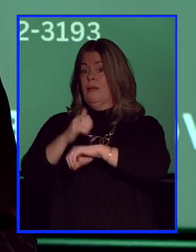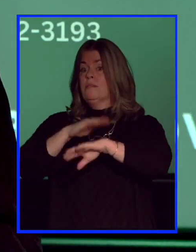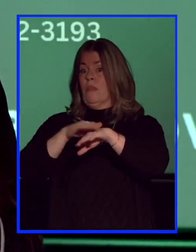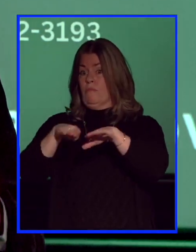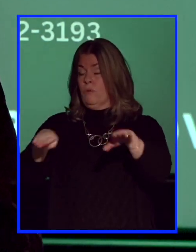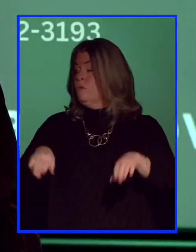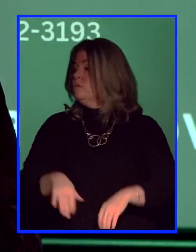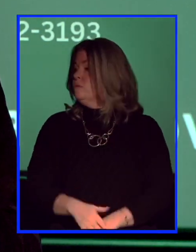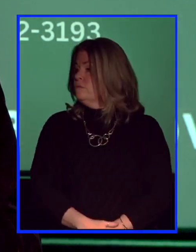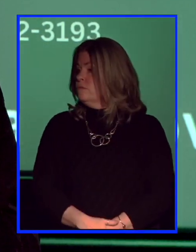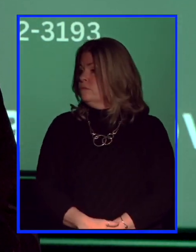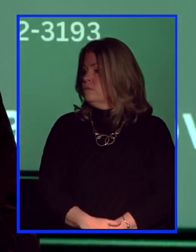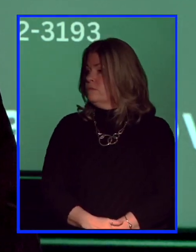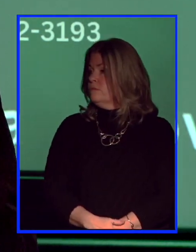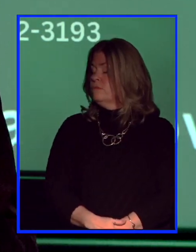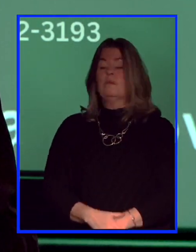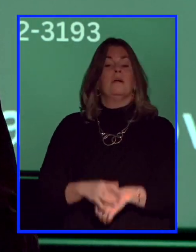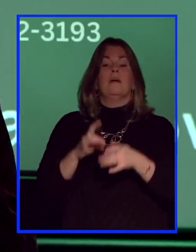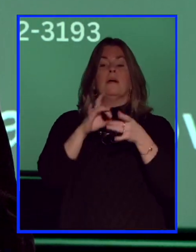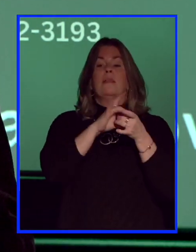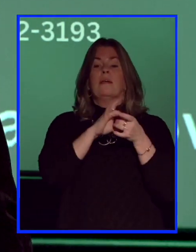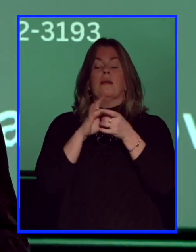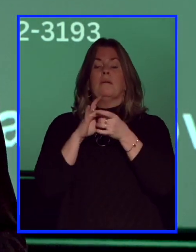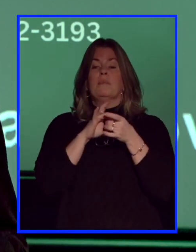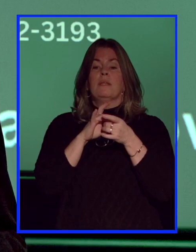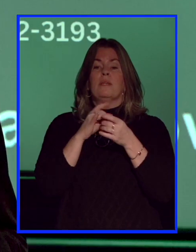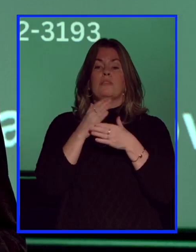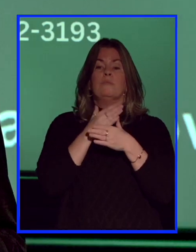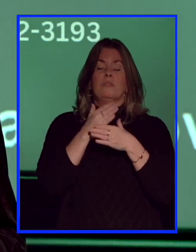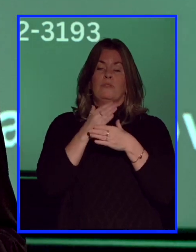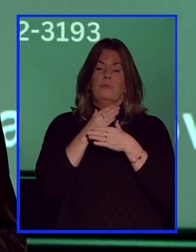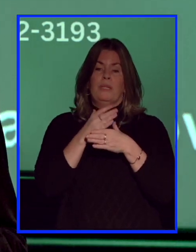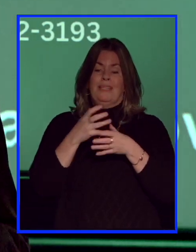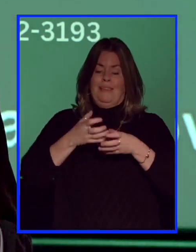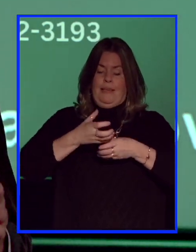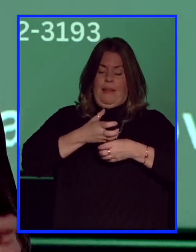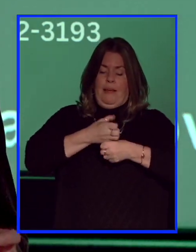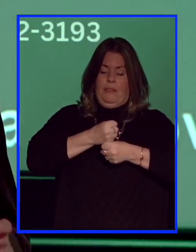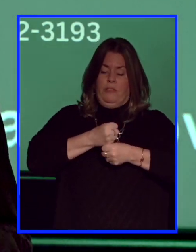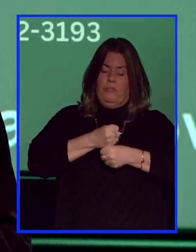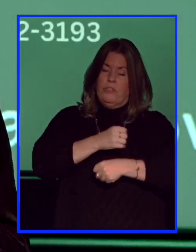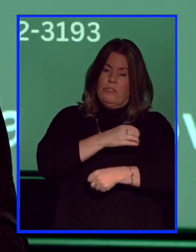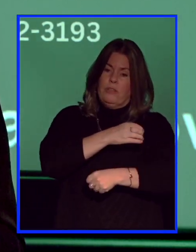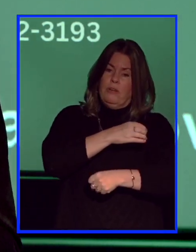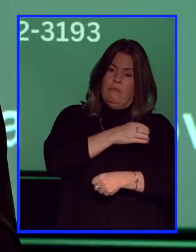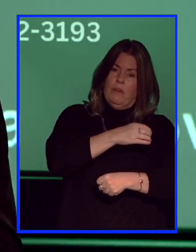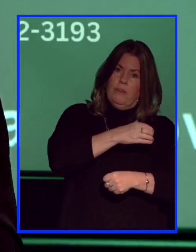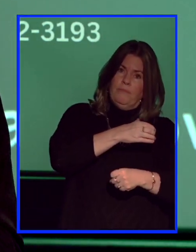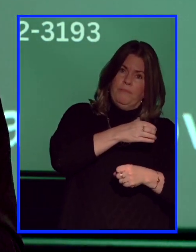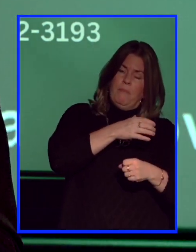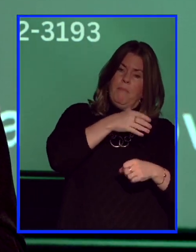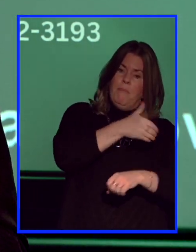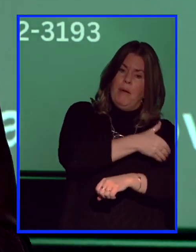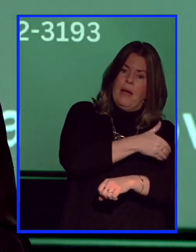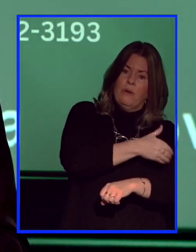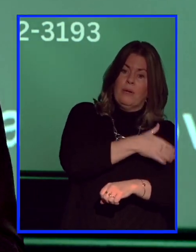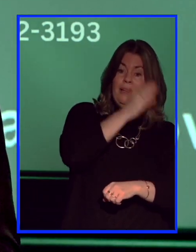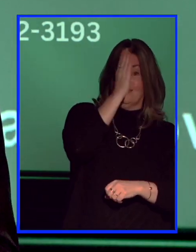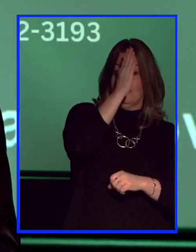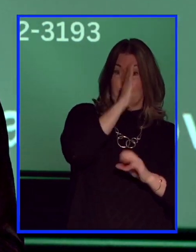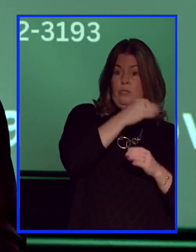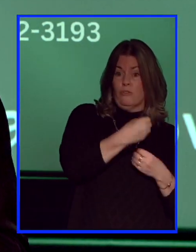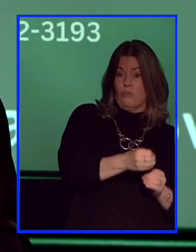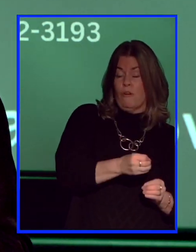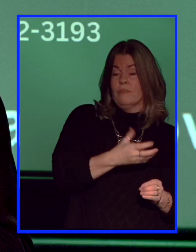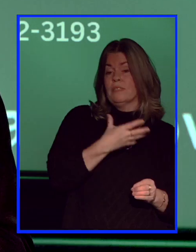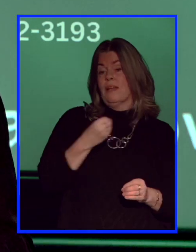The combination of, in Congress, the concentration of power in the Speaker's office and to some extent in the leadership